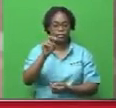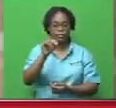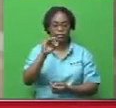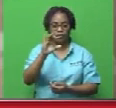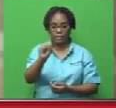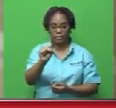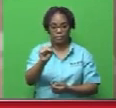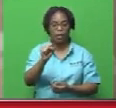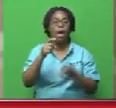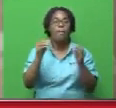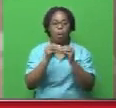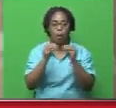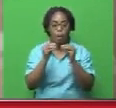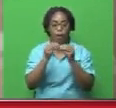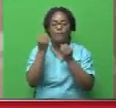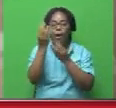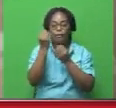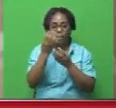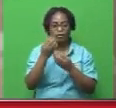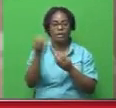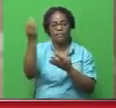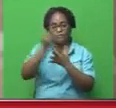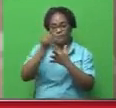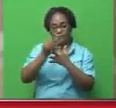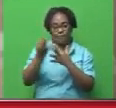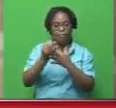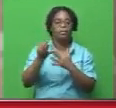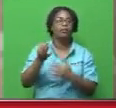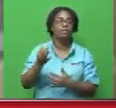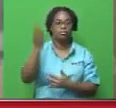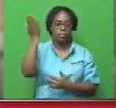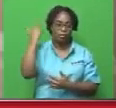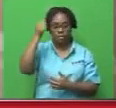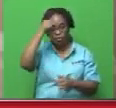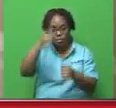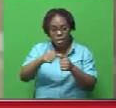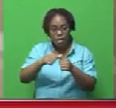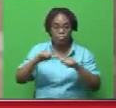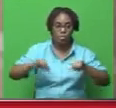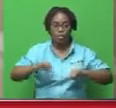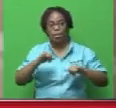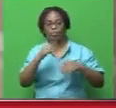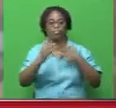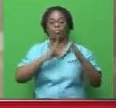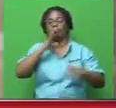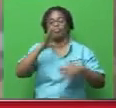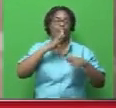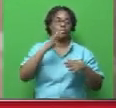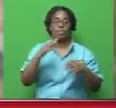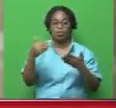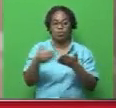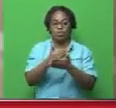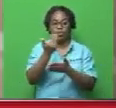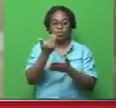done. But when they were answering those questions, they boasted about this new modern Forensic Science Center that was coming that will deal with all these